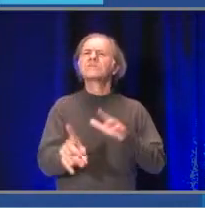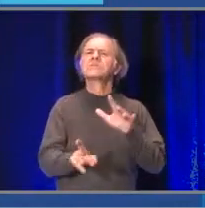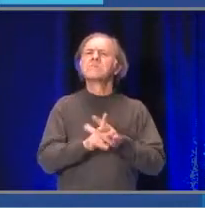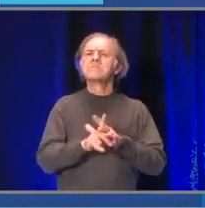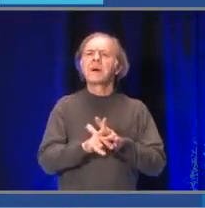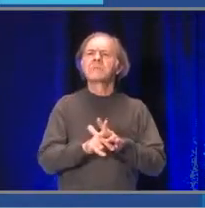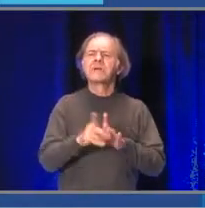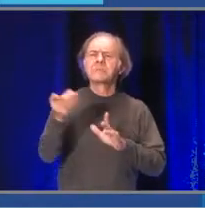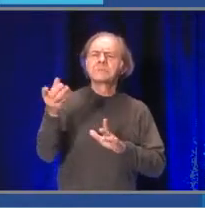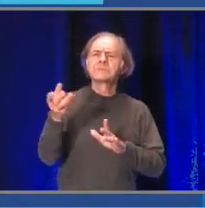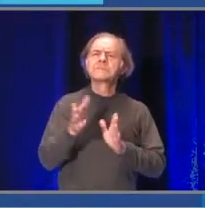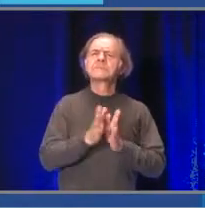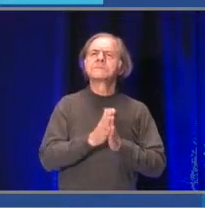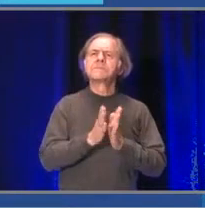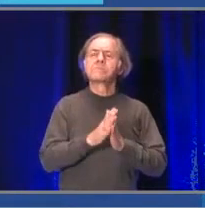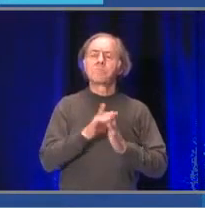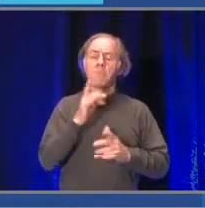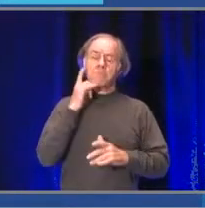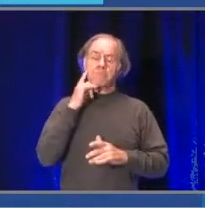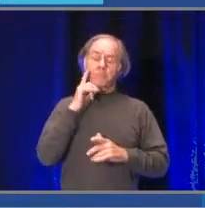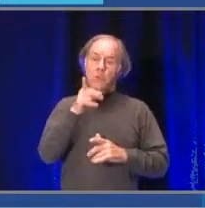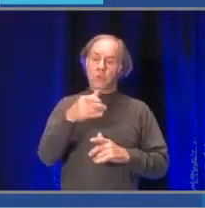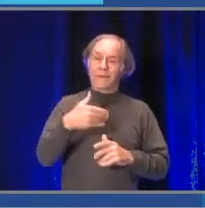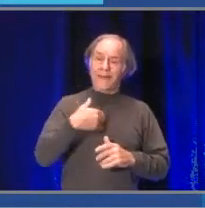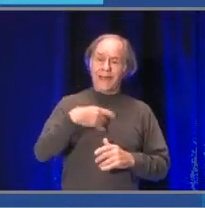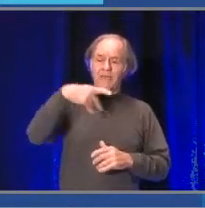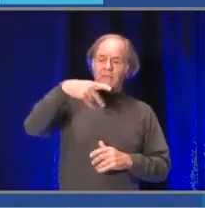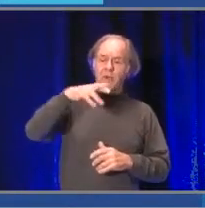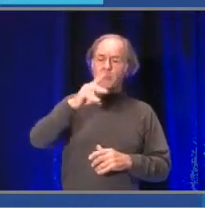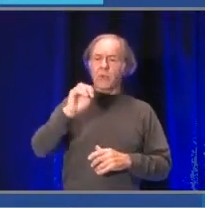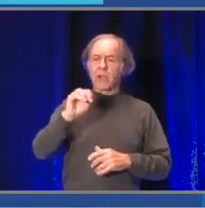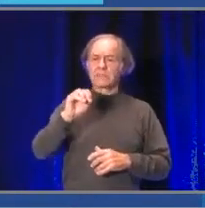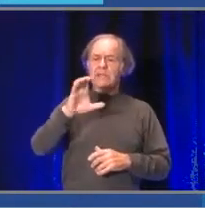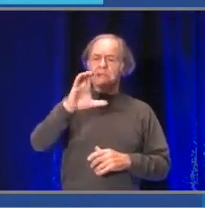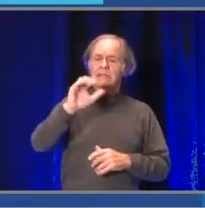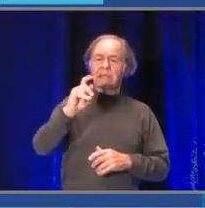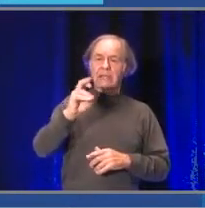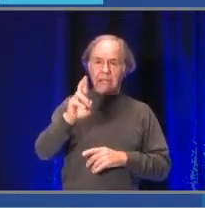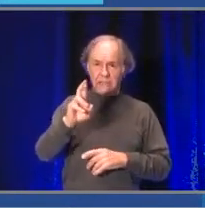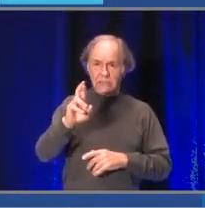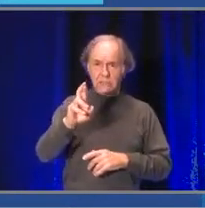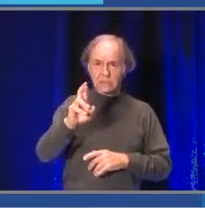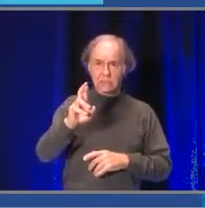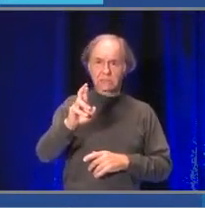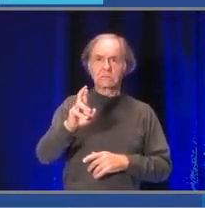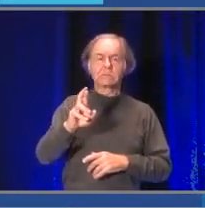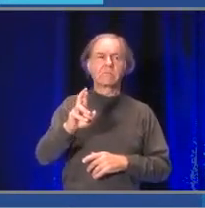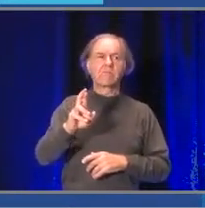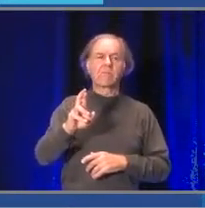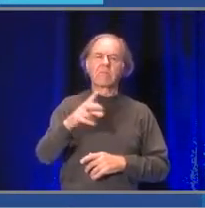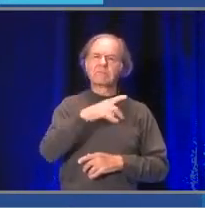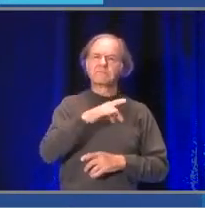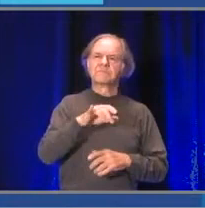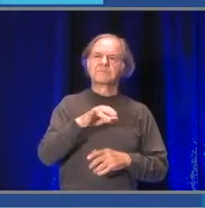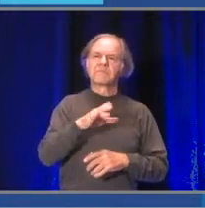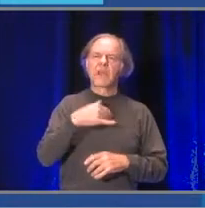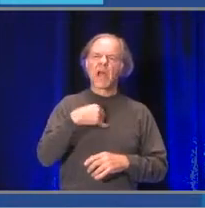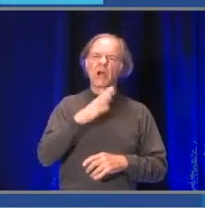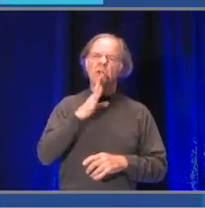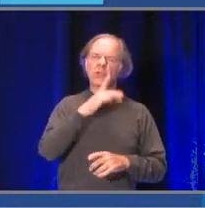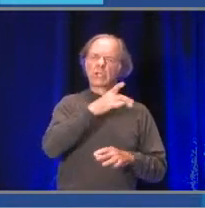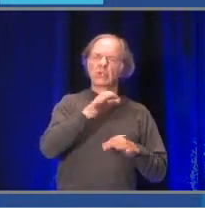is, when you have prostate cancer, and it was spoken by Dr. Stifelman about the